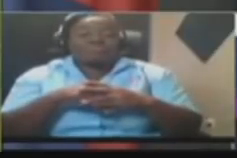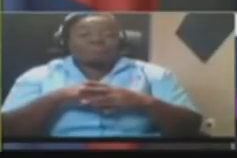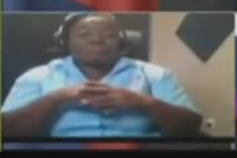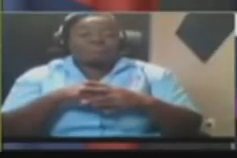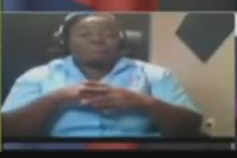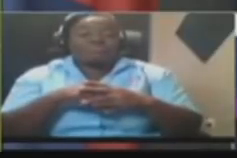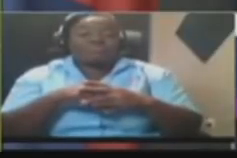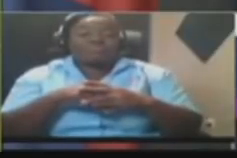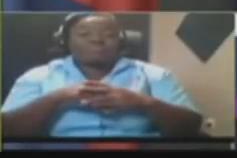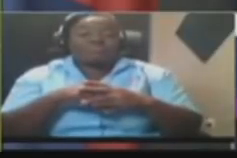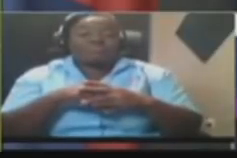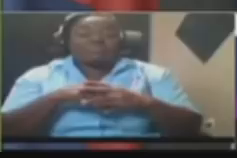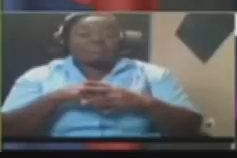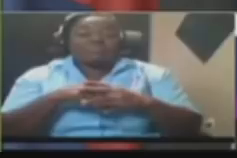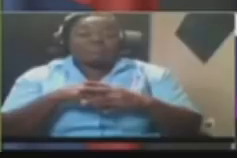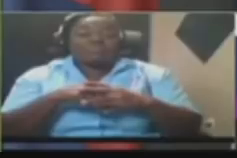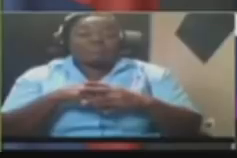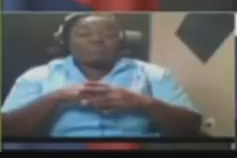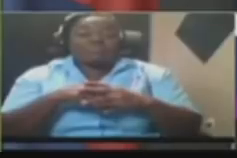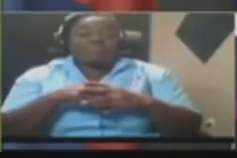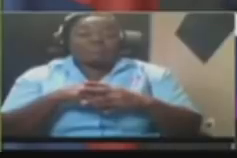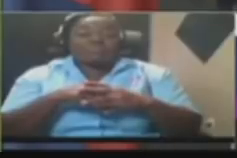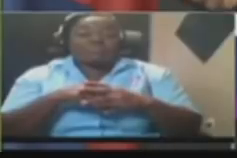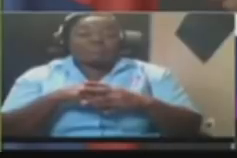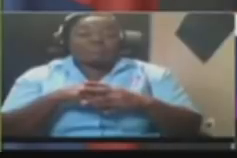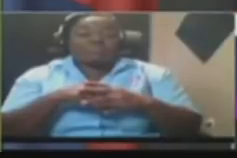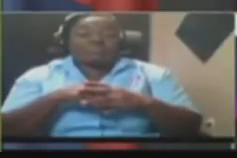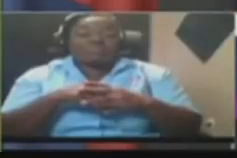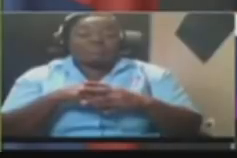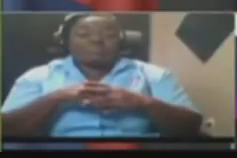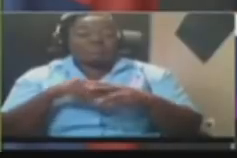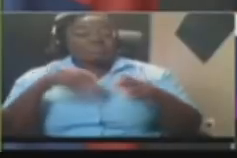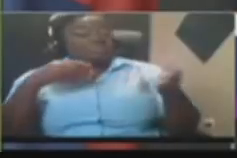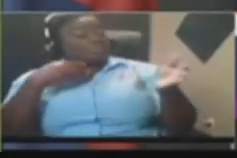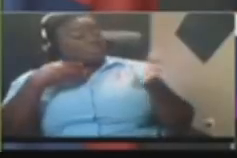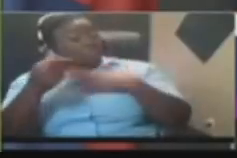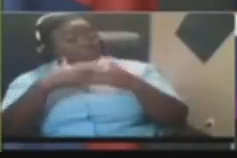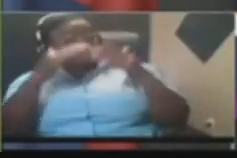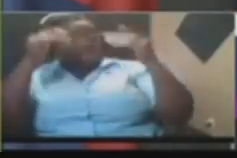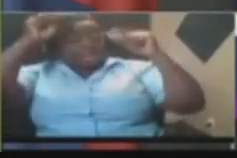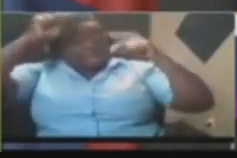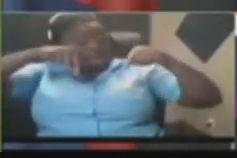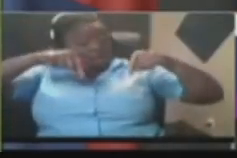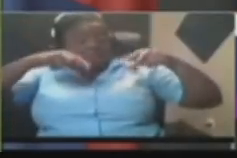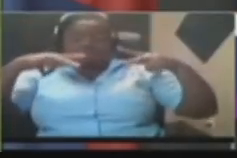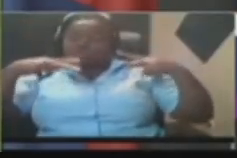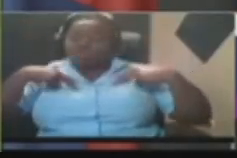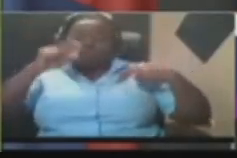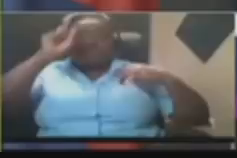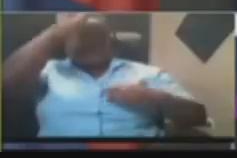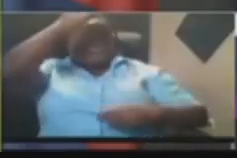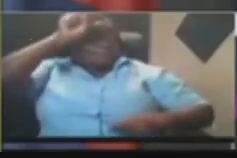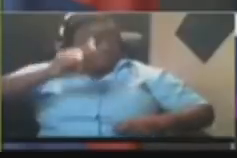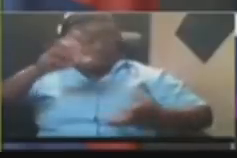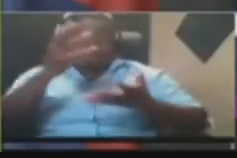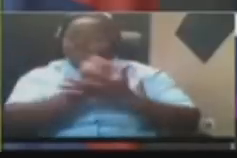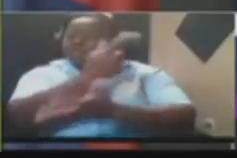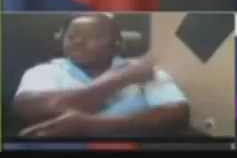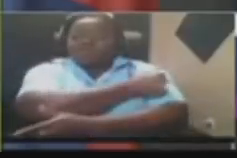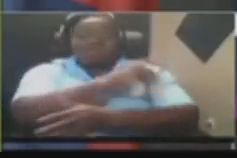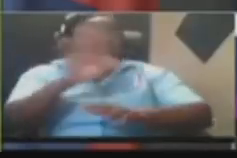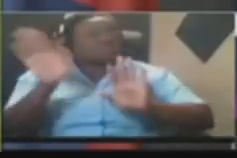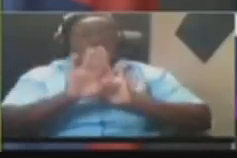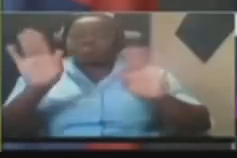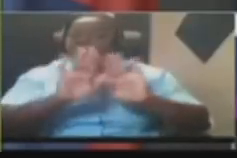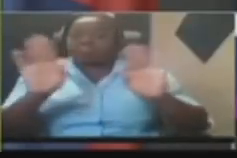we are not having in front of us mandatory vaccination as a discussion or a policy at the level of the